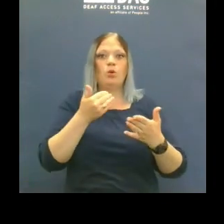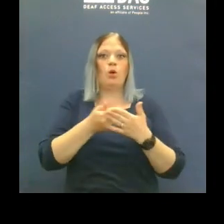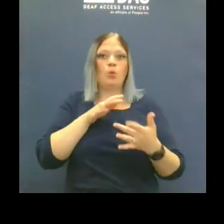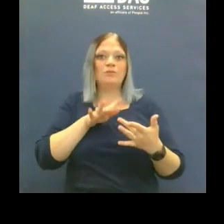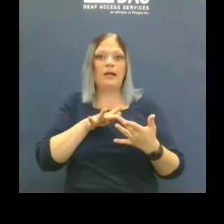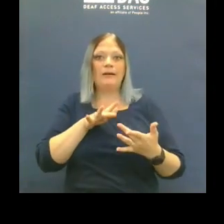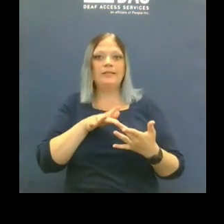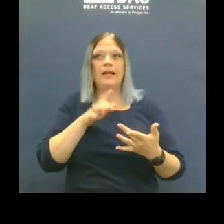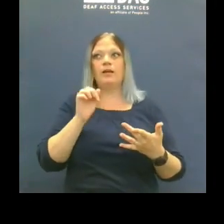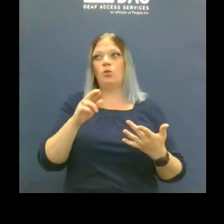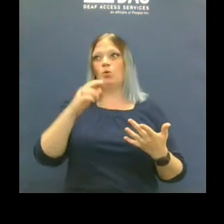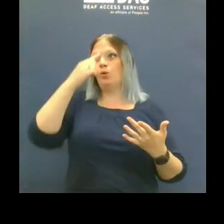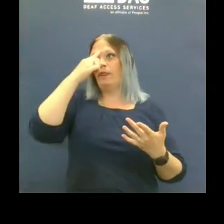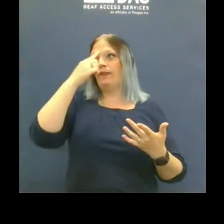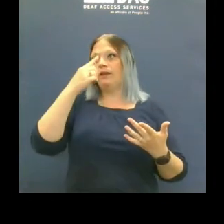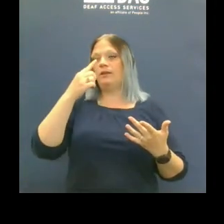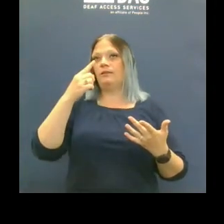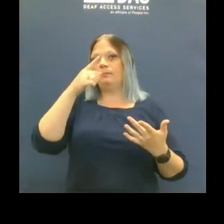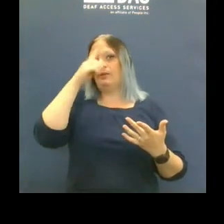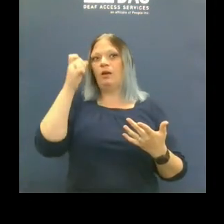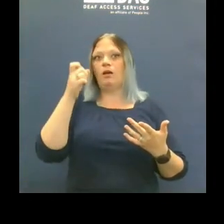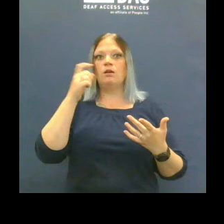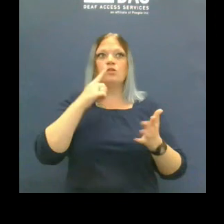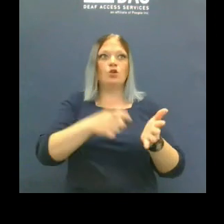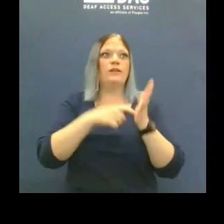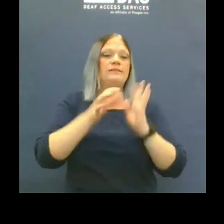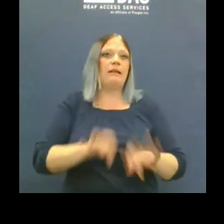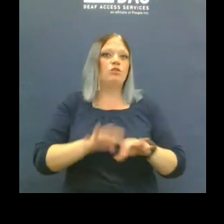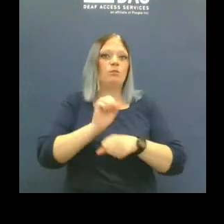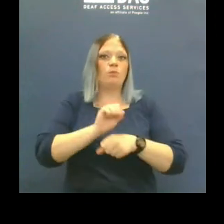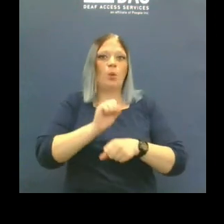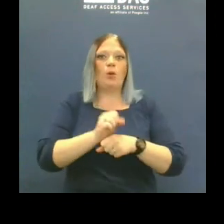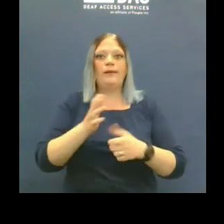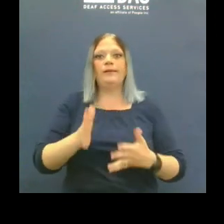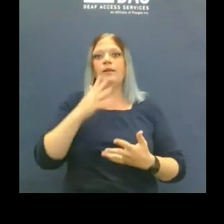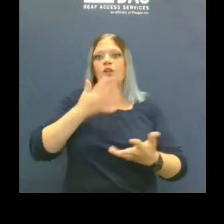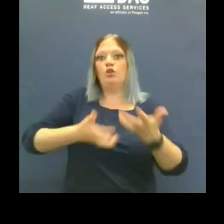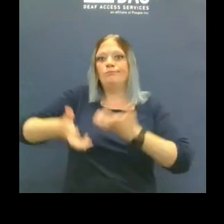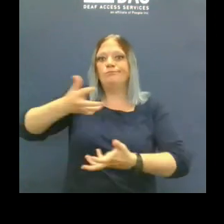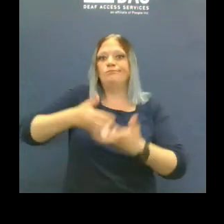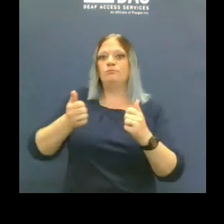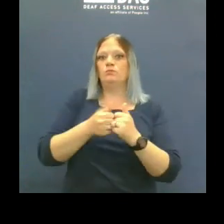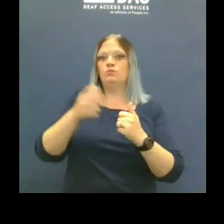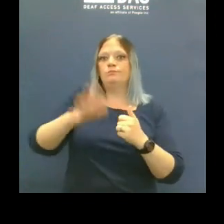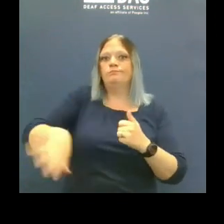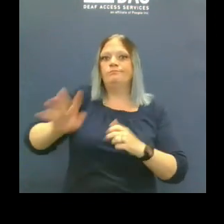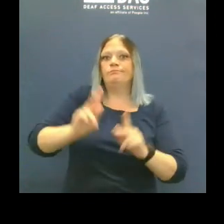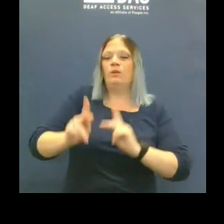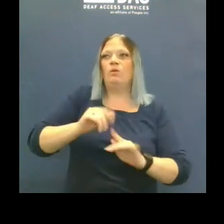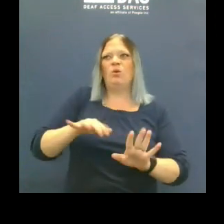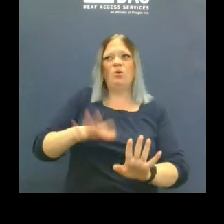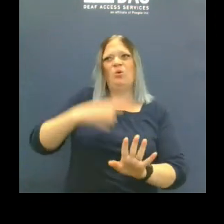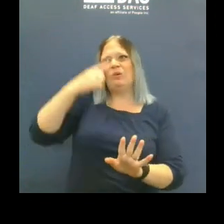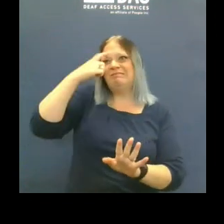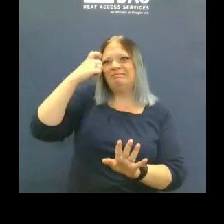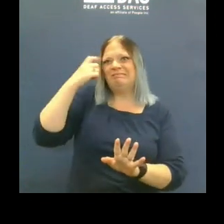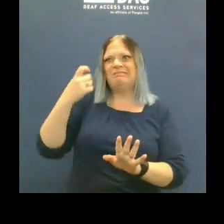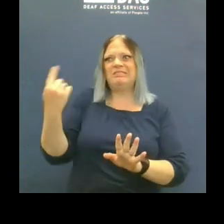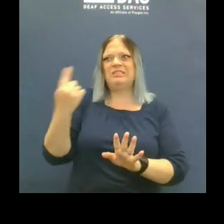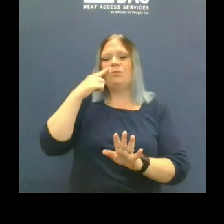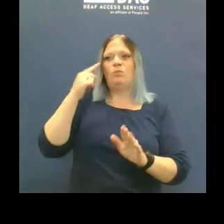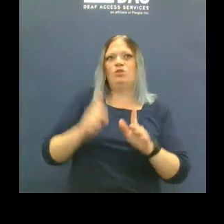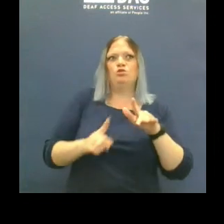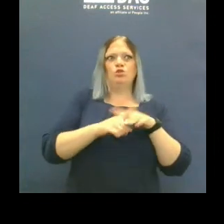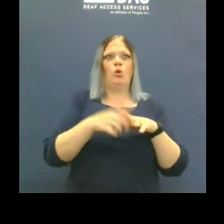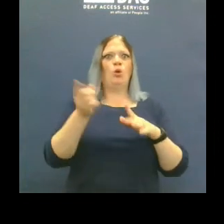contact, or you think that you're, because you're an essential employee or interfacing with a population, you think like, oh, I think there was somebody that came into my shop